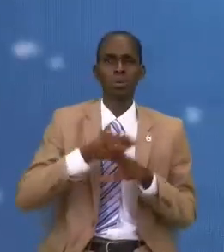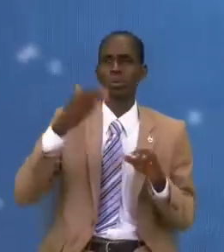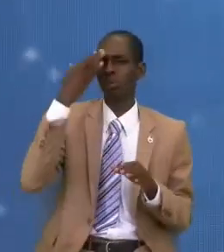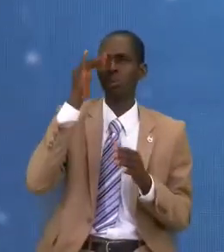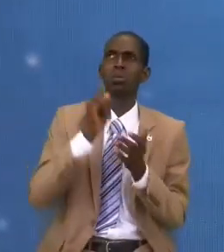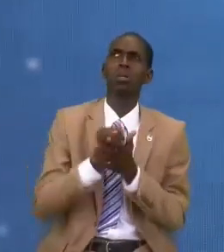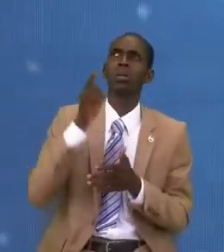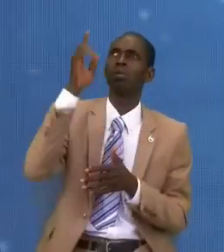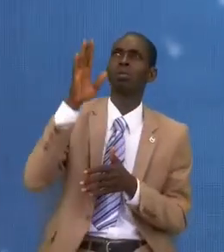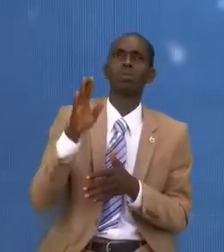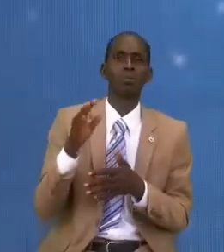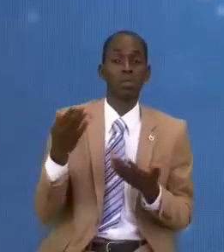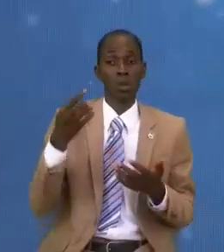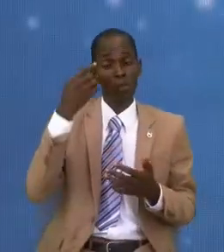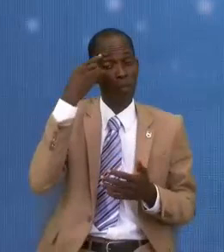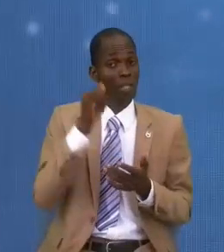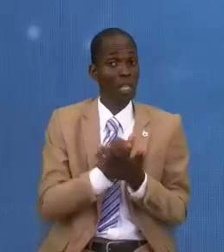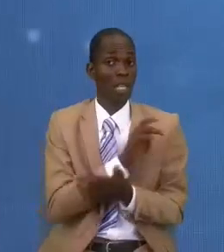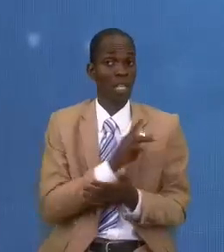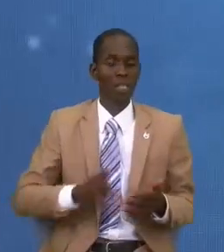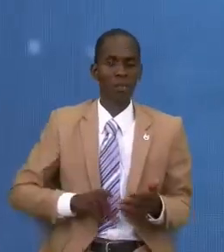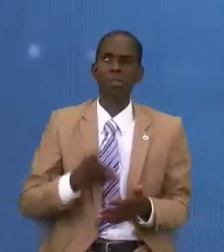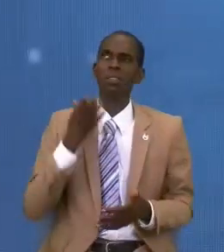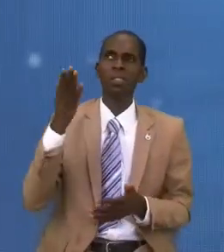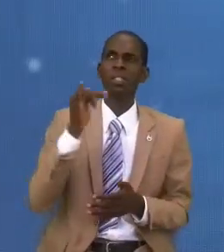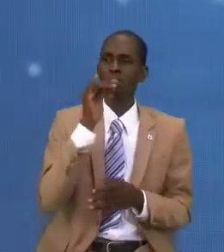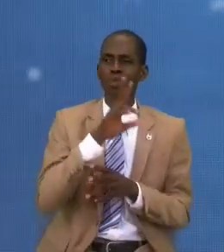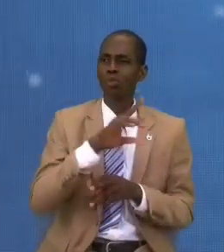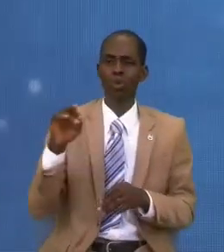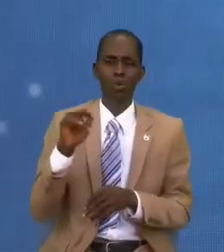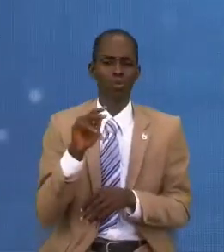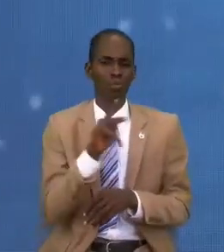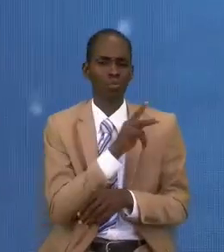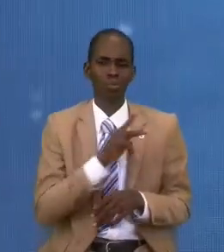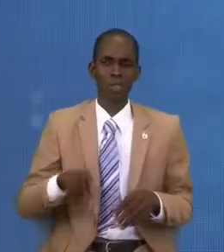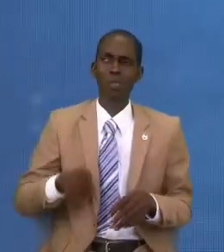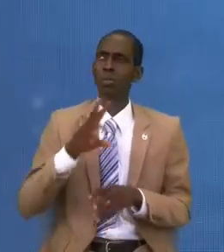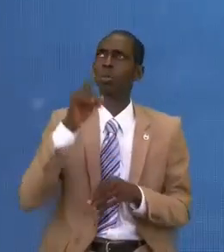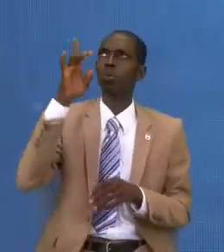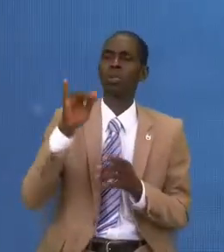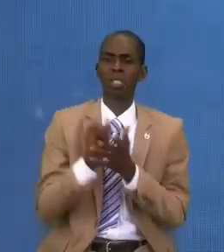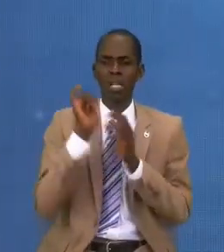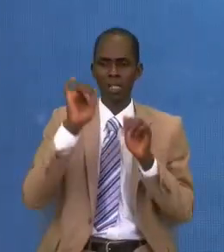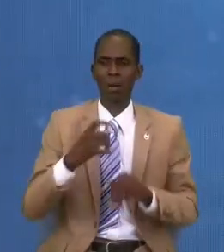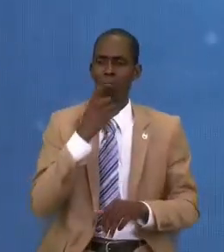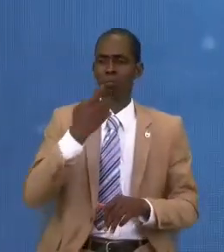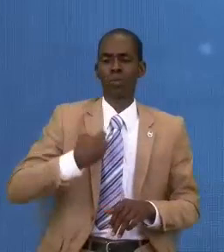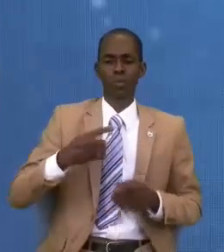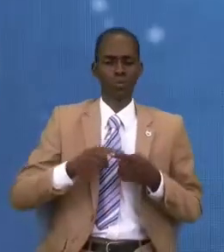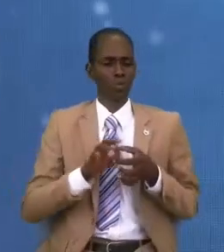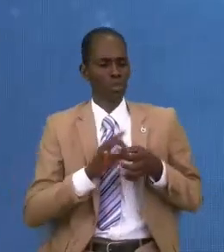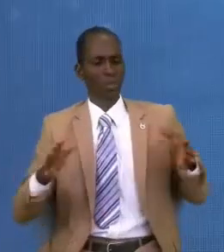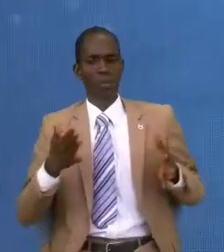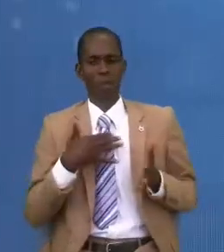demand that my slaves will be released and they will go. He said, Moses, get out of my sight. Aaron, get out of